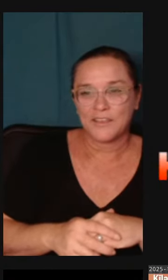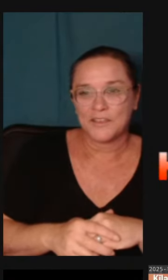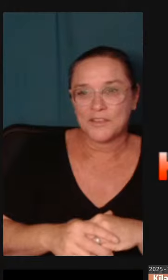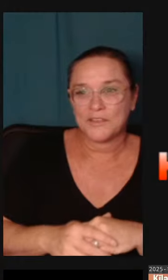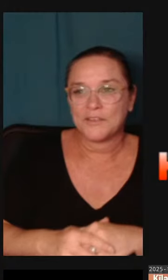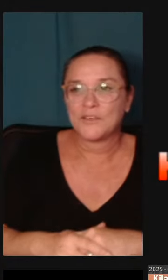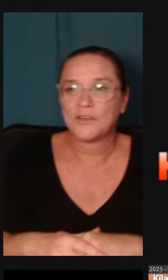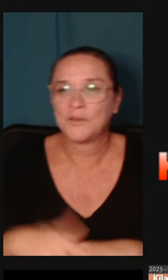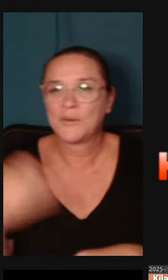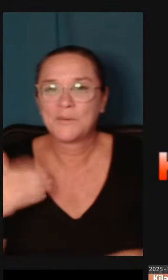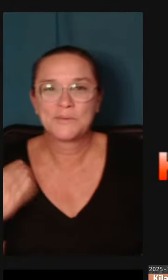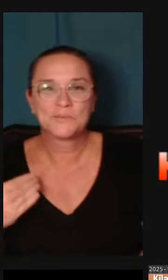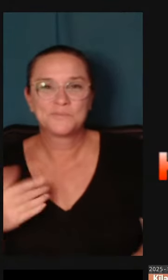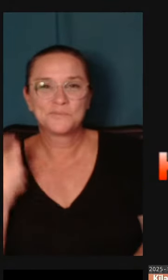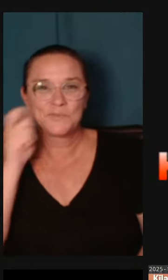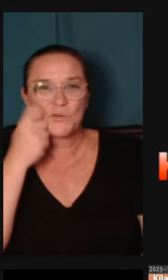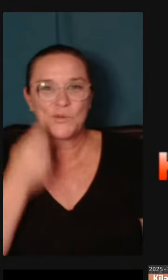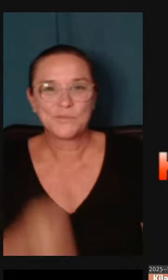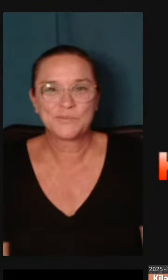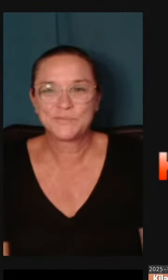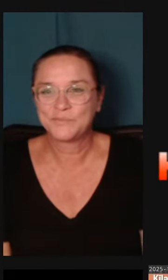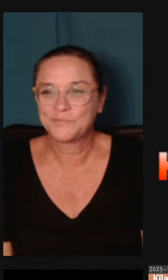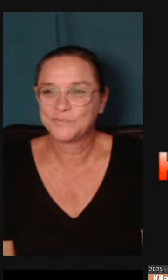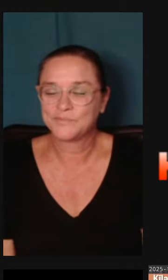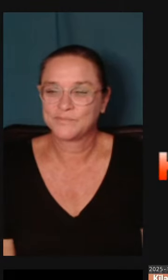Yeah. Pretty cool. Nice catch.